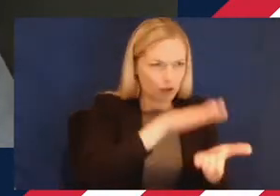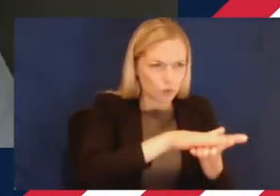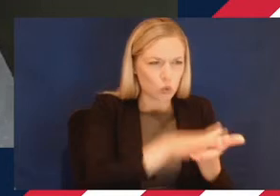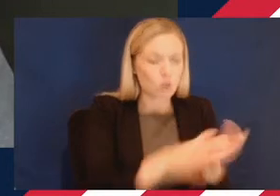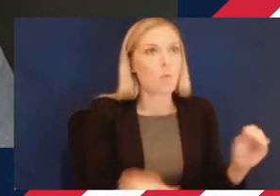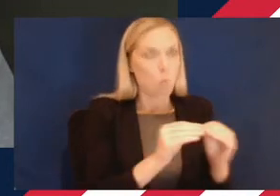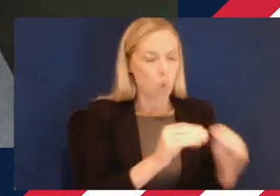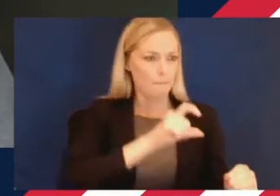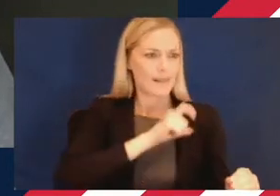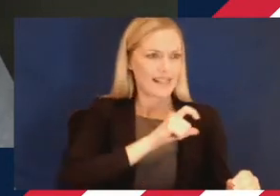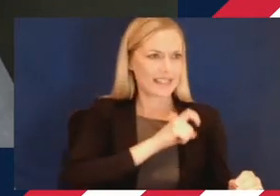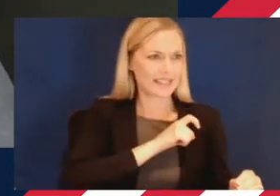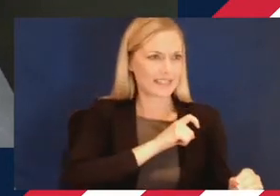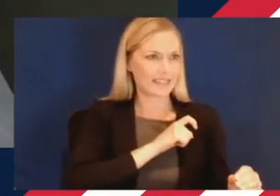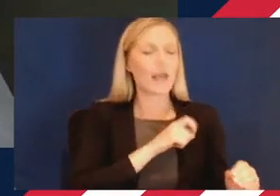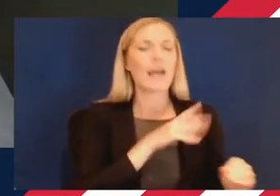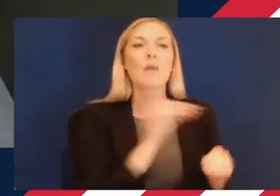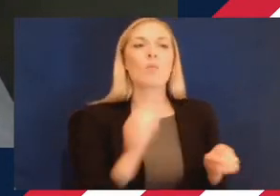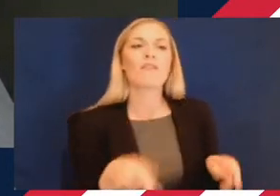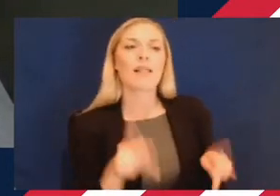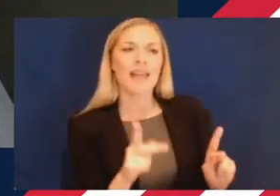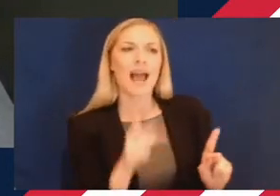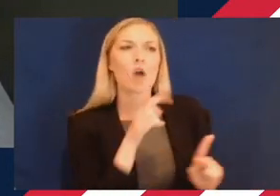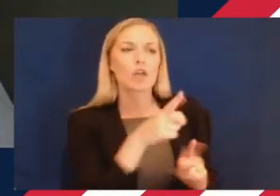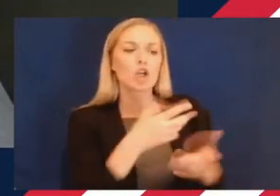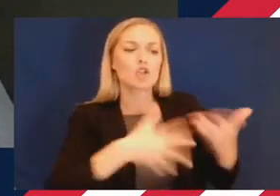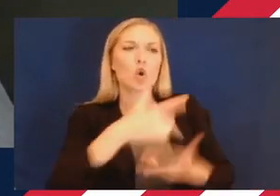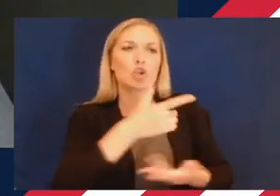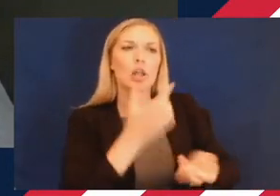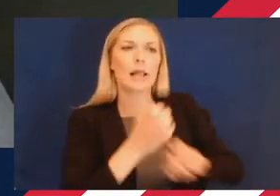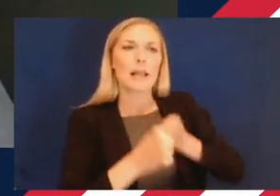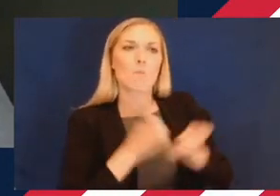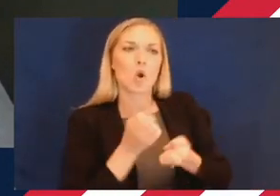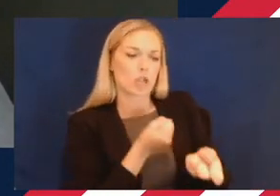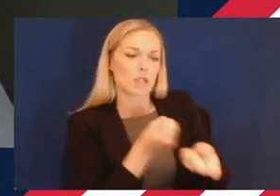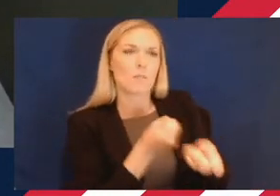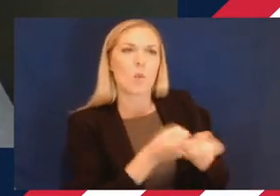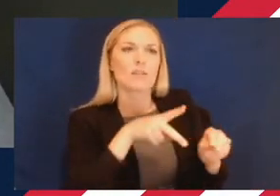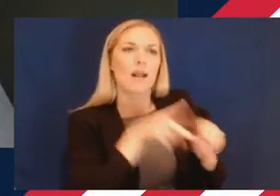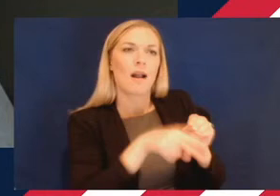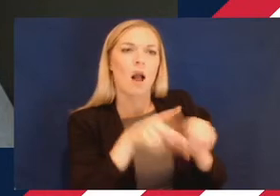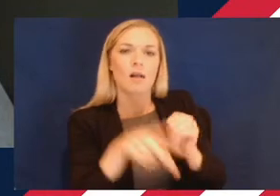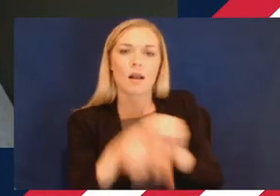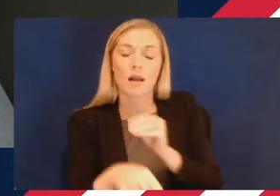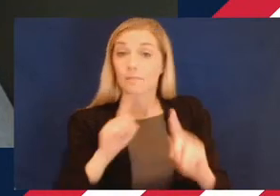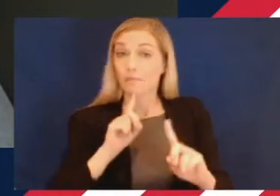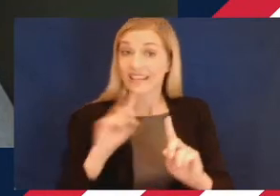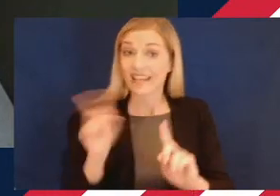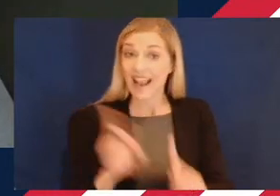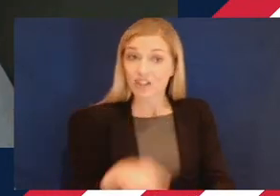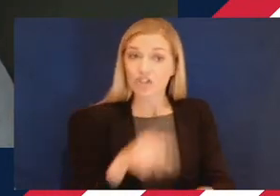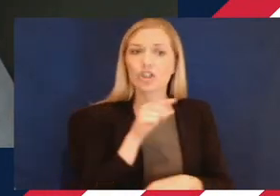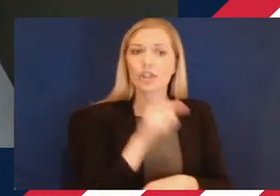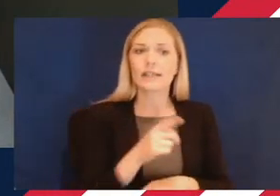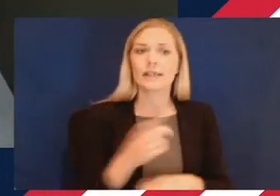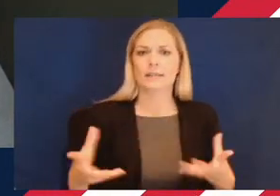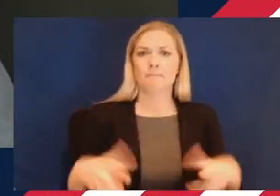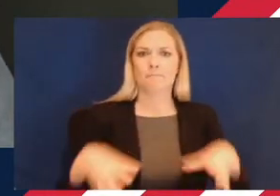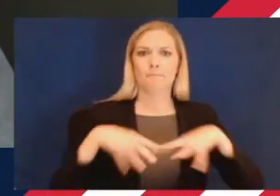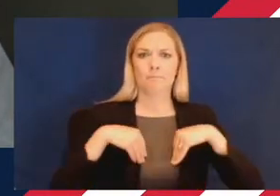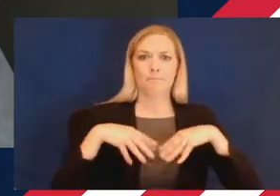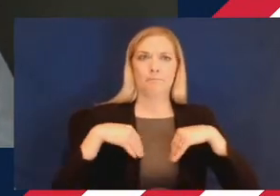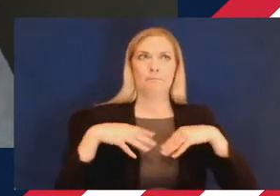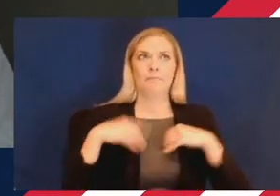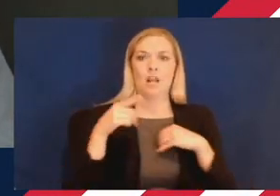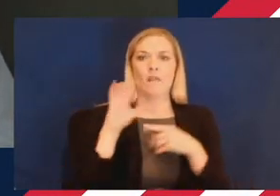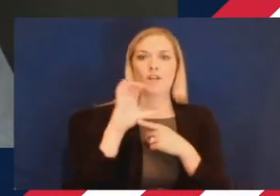emotional supports to be cut? The answer is institutional racism and an implicit acceptance of a culture that criminalizes Black students, and we must